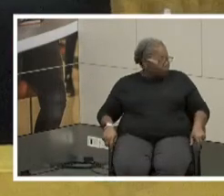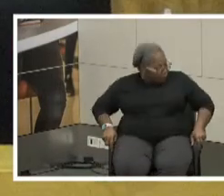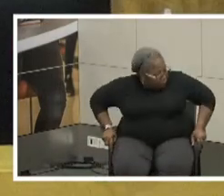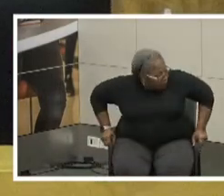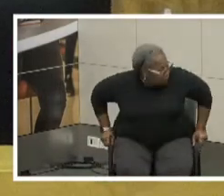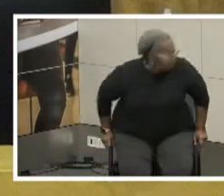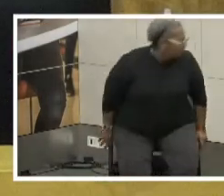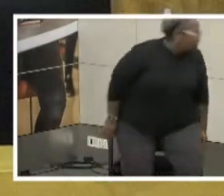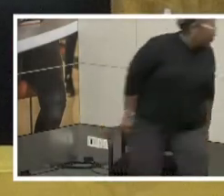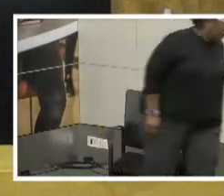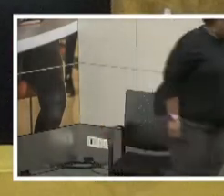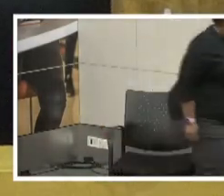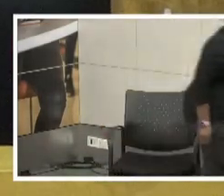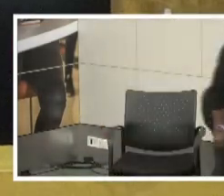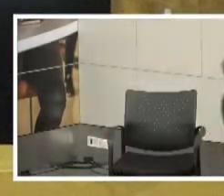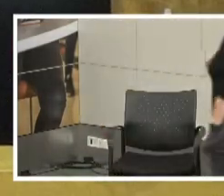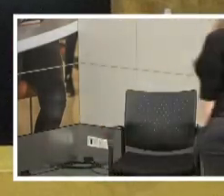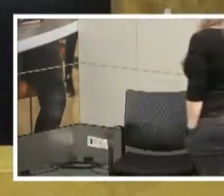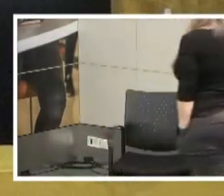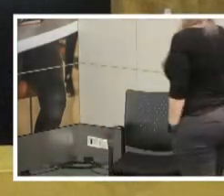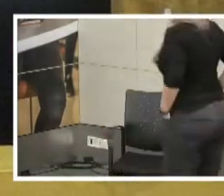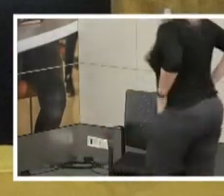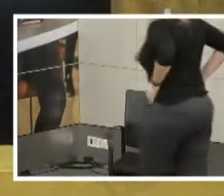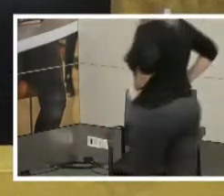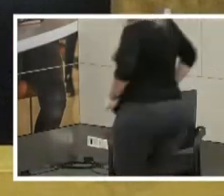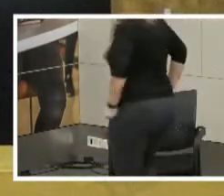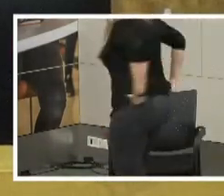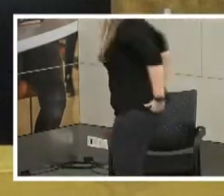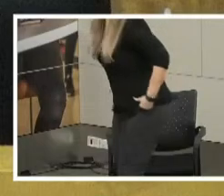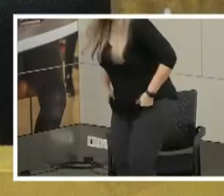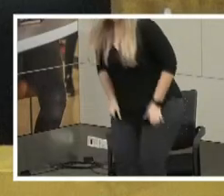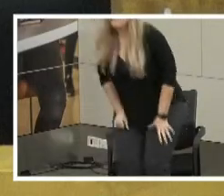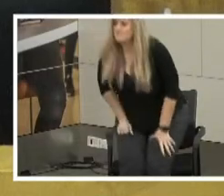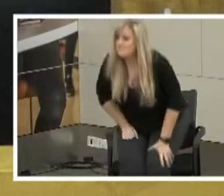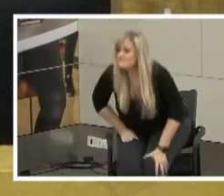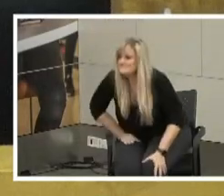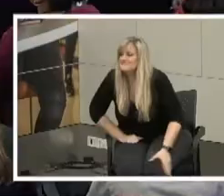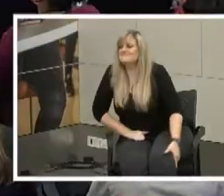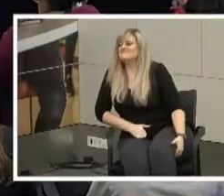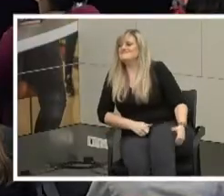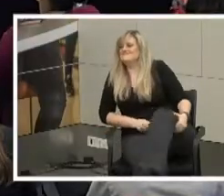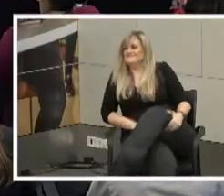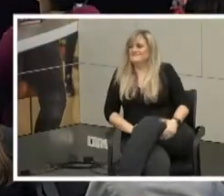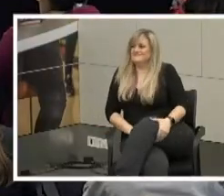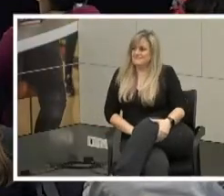you board member Savant Moore did you have want to